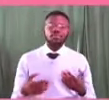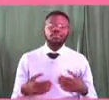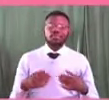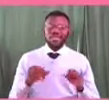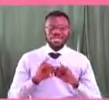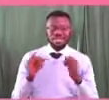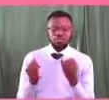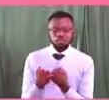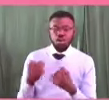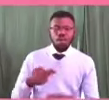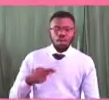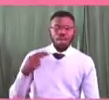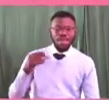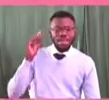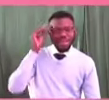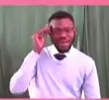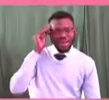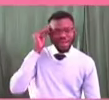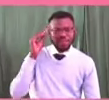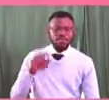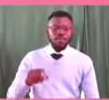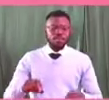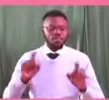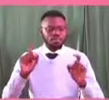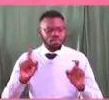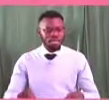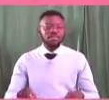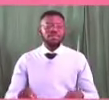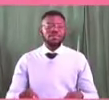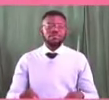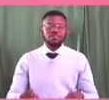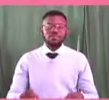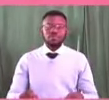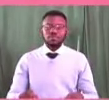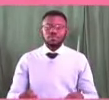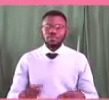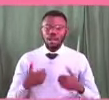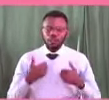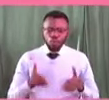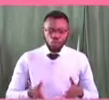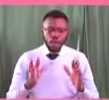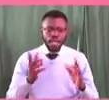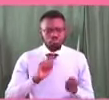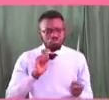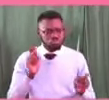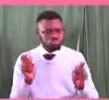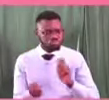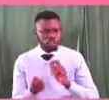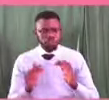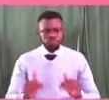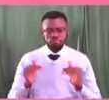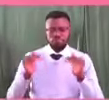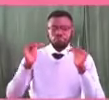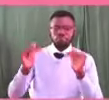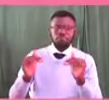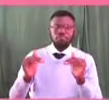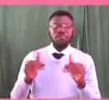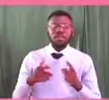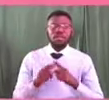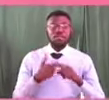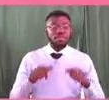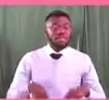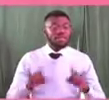learning, that we must find a transition mechanism for them so that, and